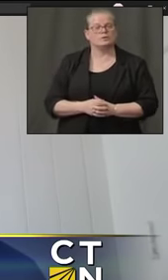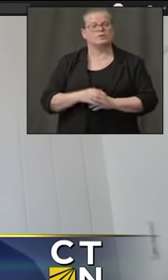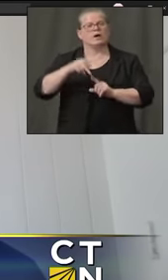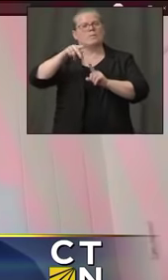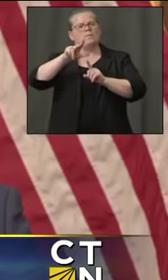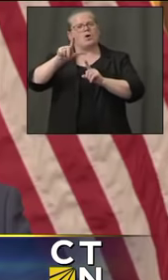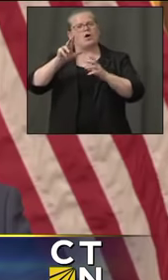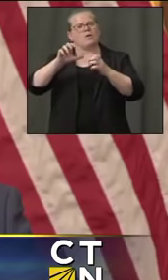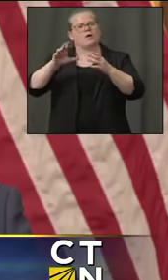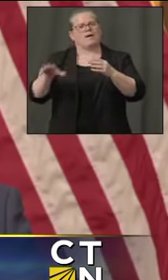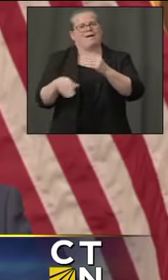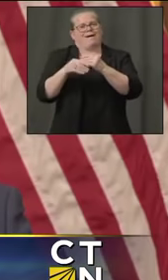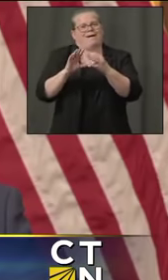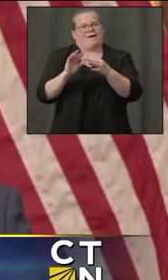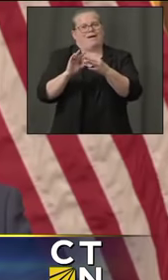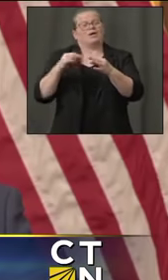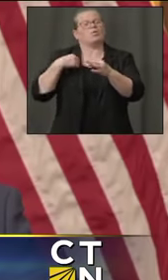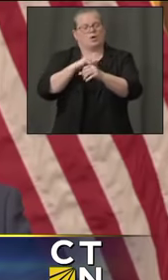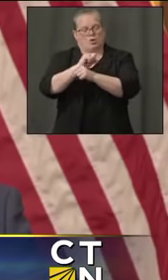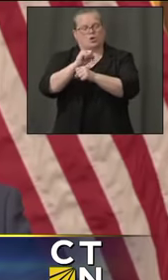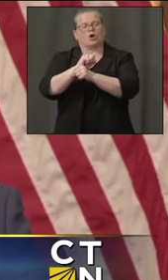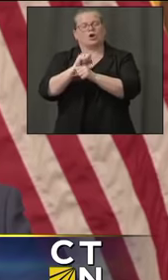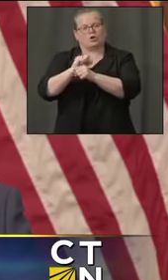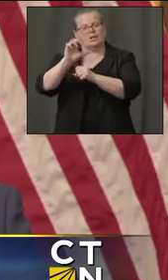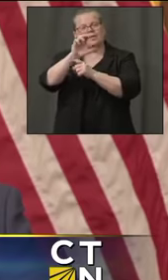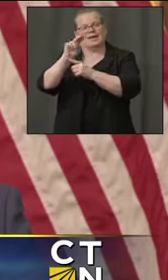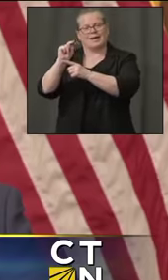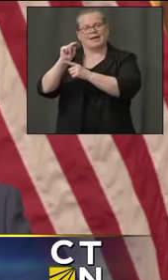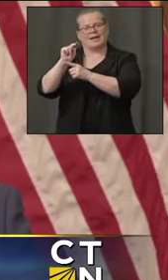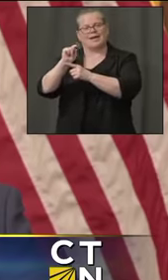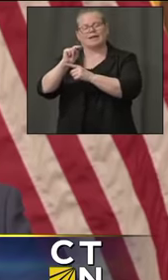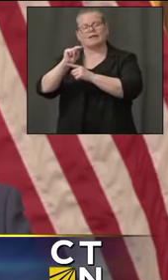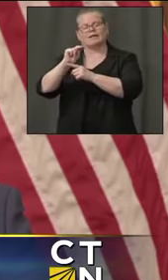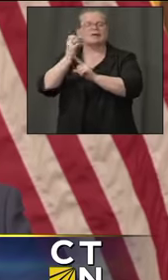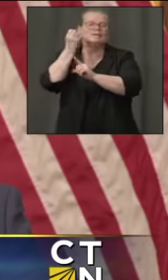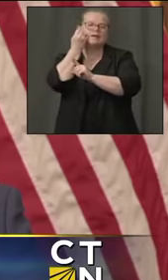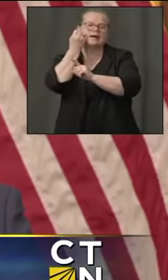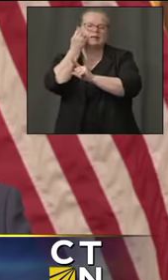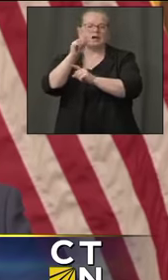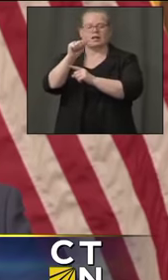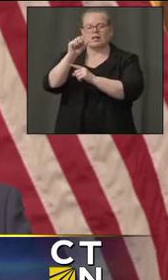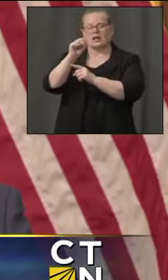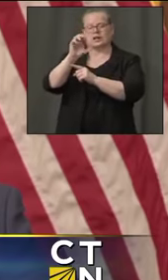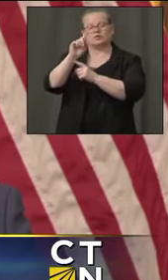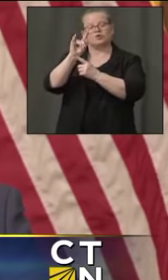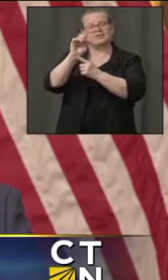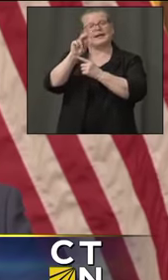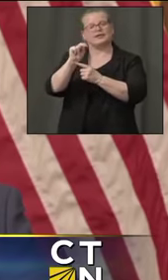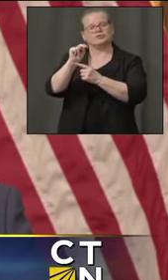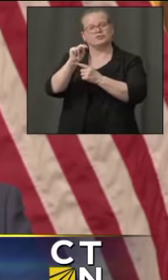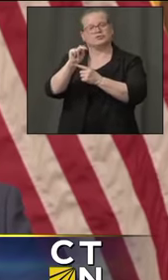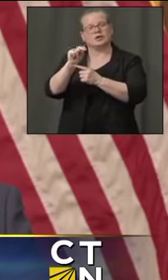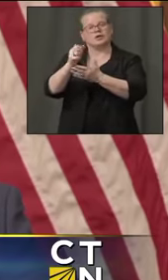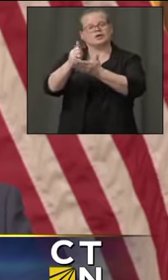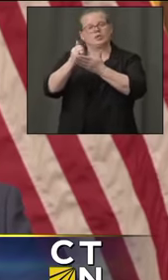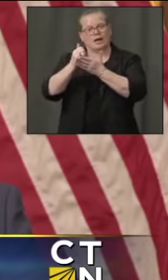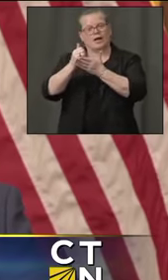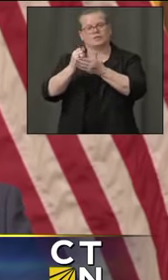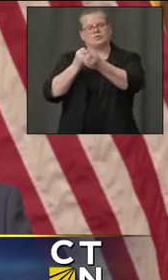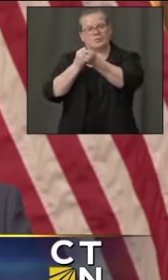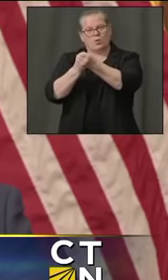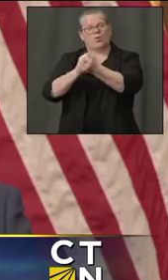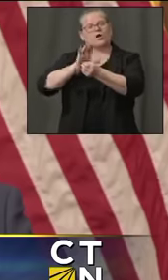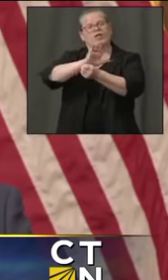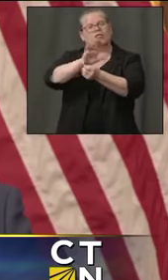we are also working with the Connecticut Dental Association to help support on their various PPE